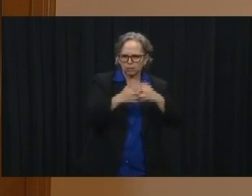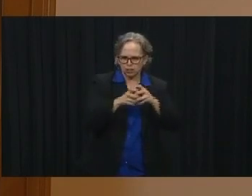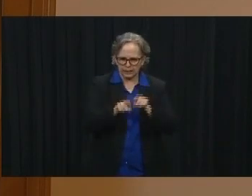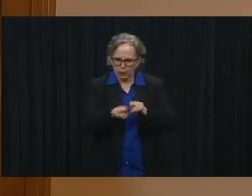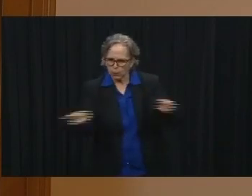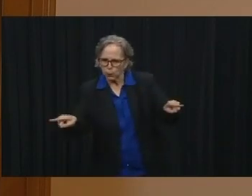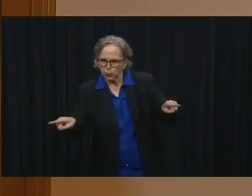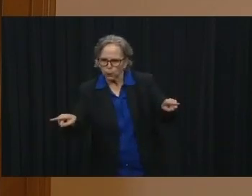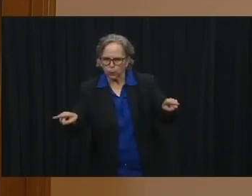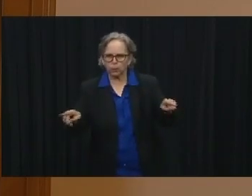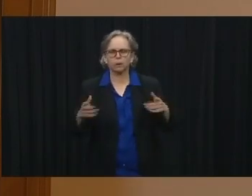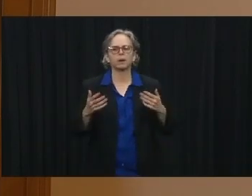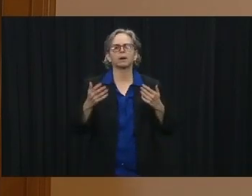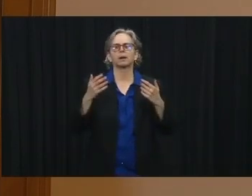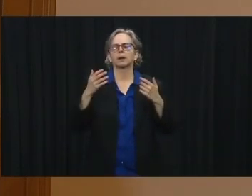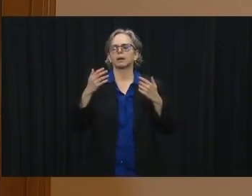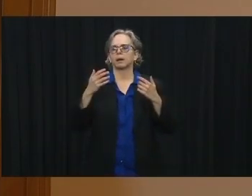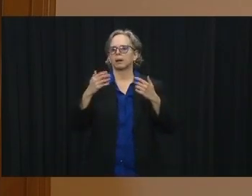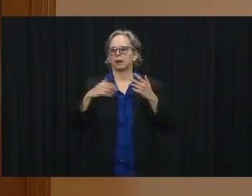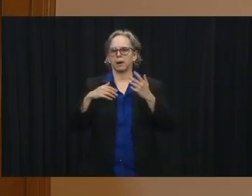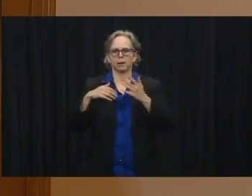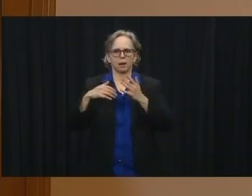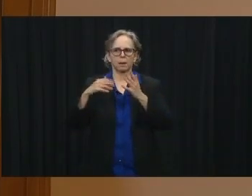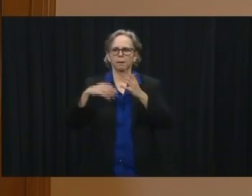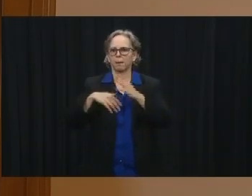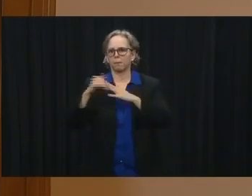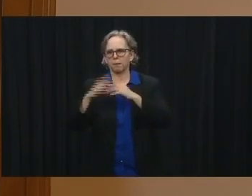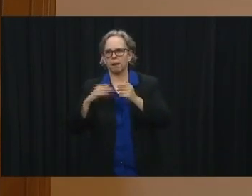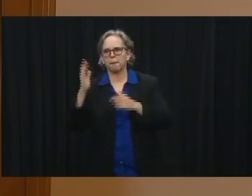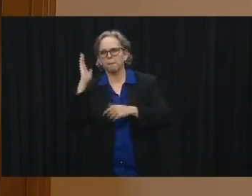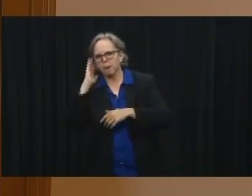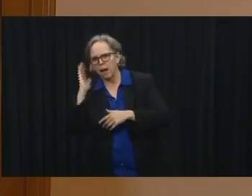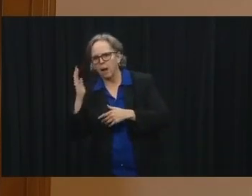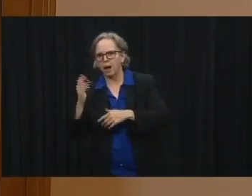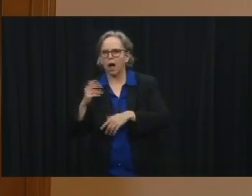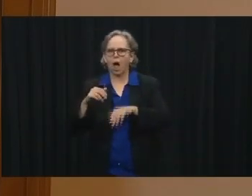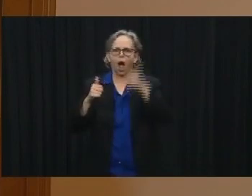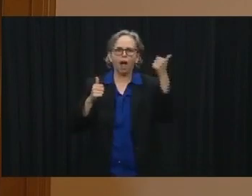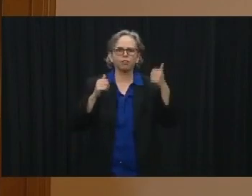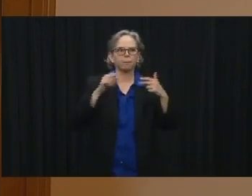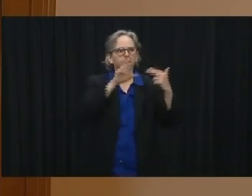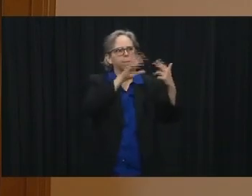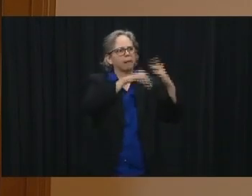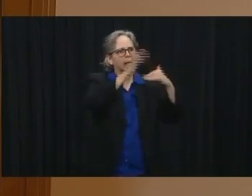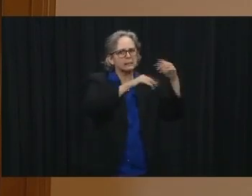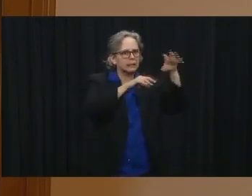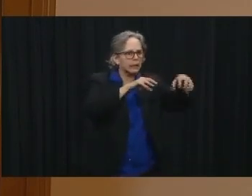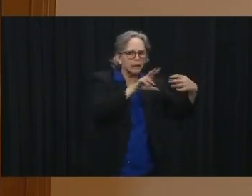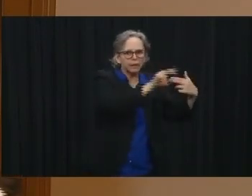hospitals and existing building structures, but we know we will need more.